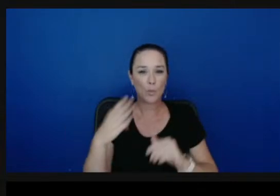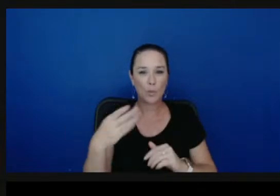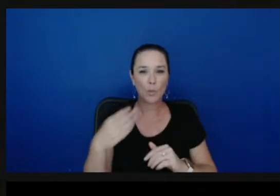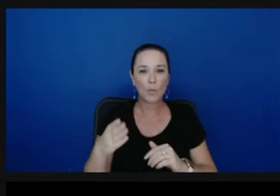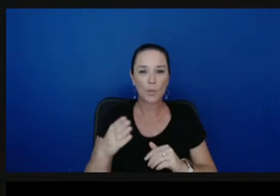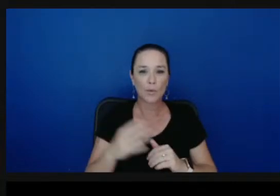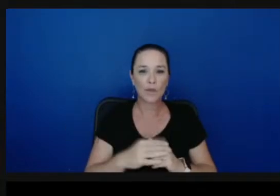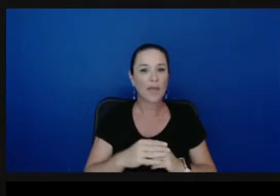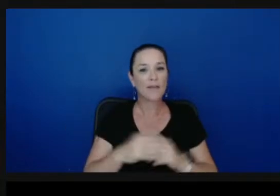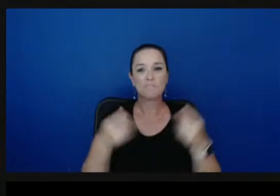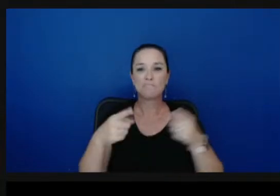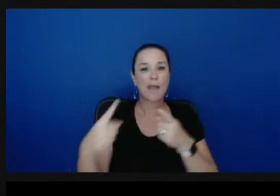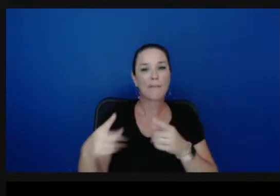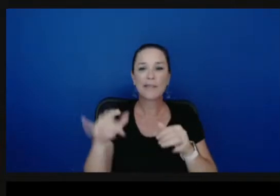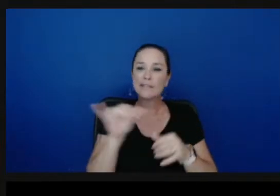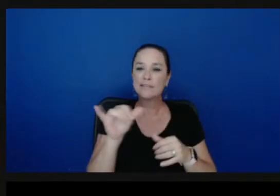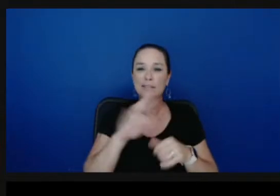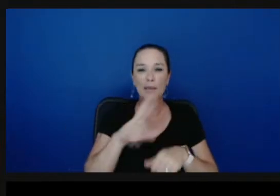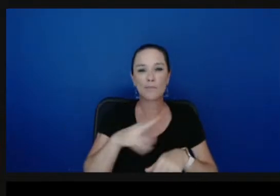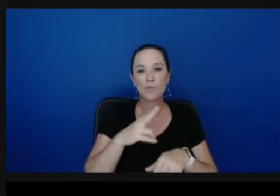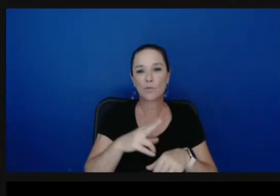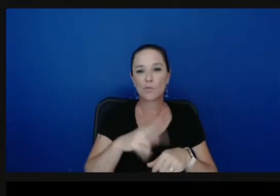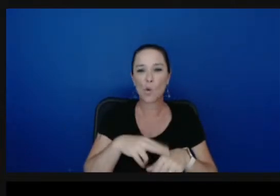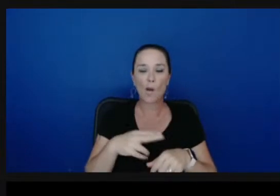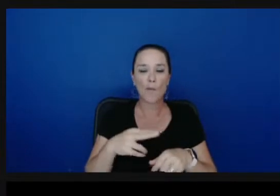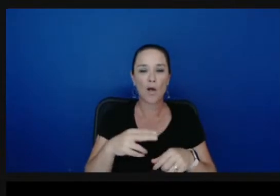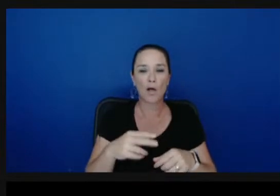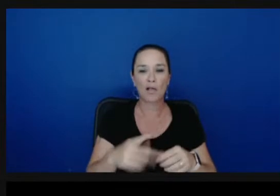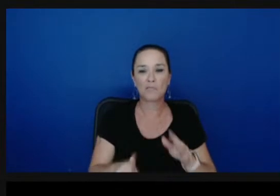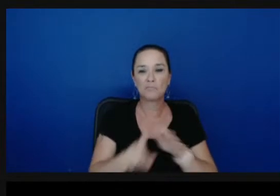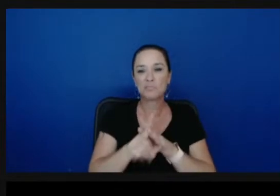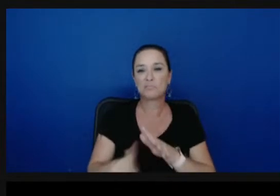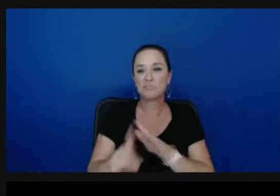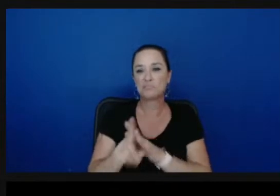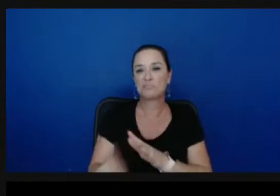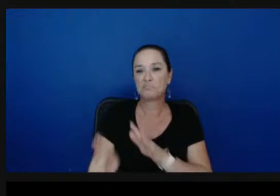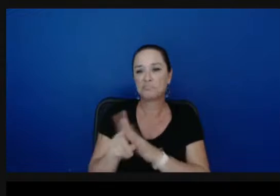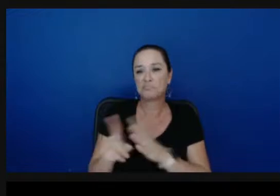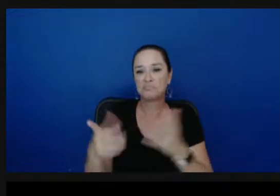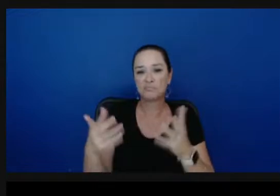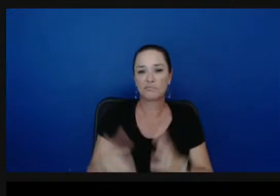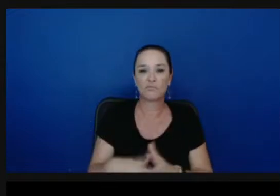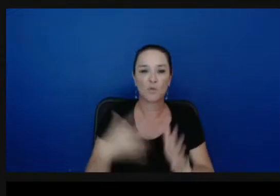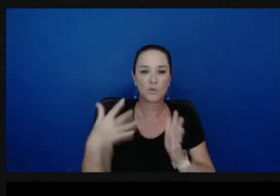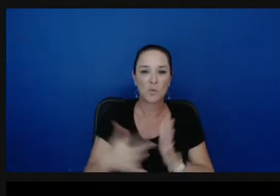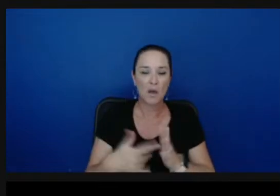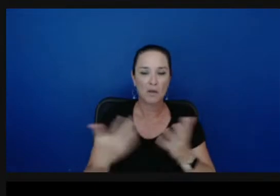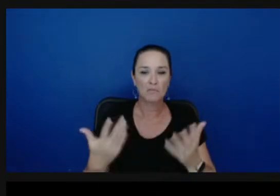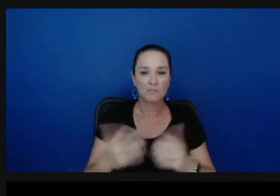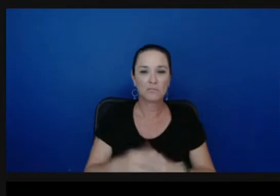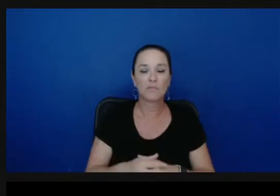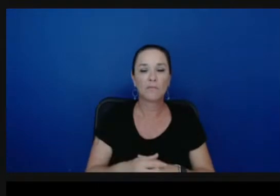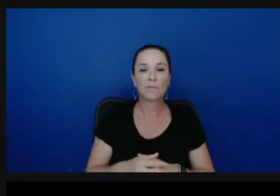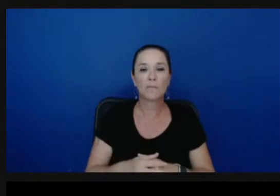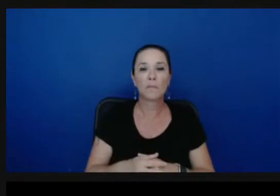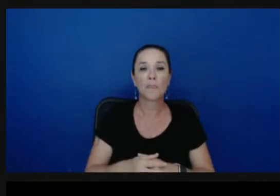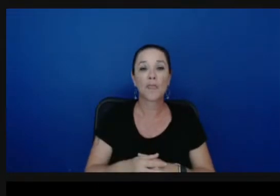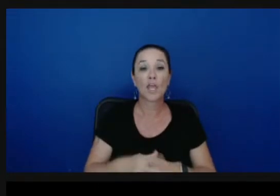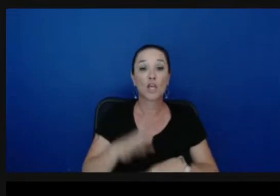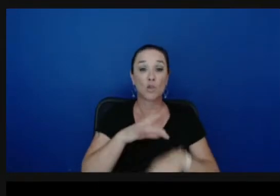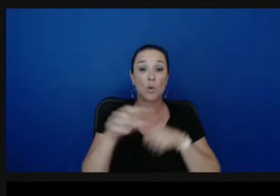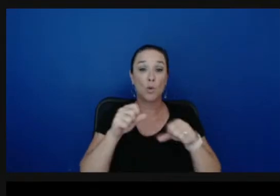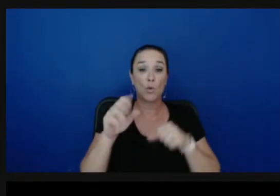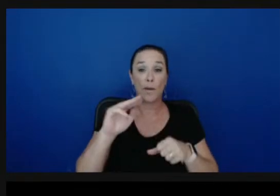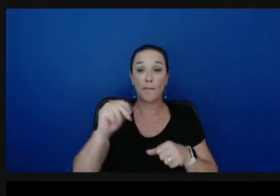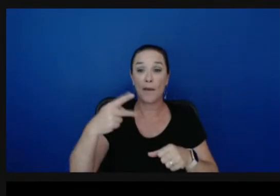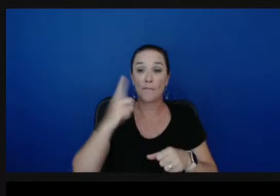that same normal, random, sporadic pace. So we've looked at the earthquake map for the last week. There it is again.